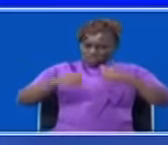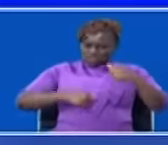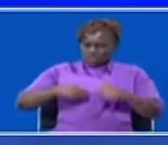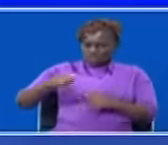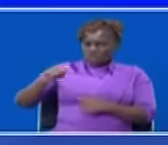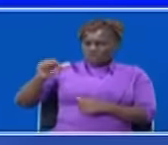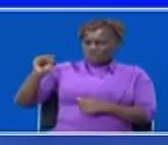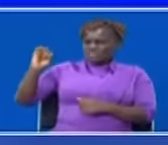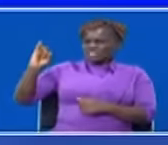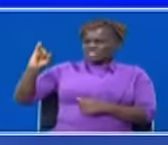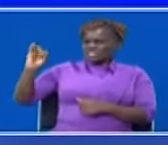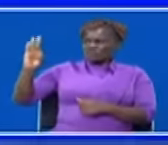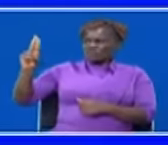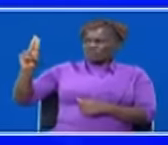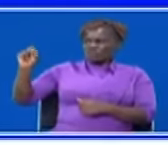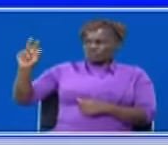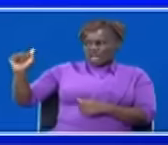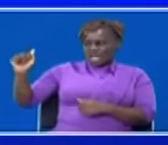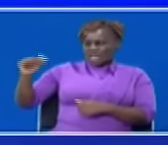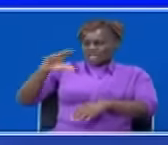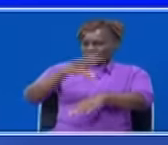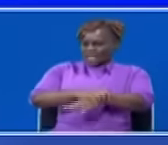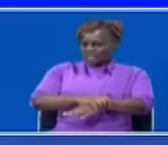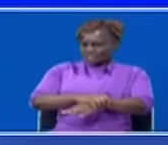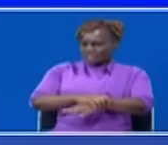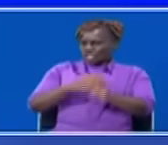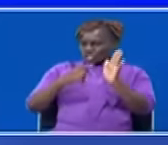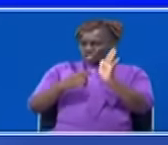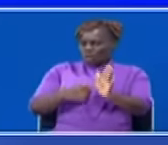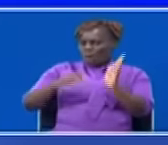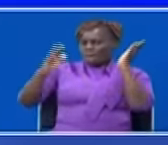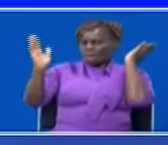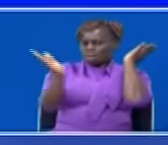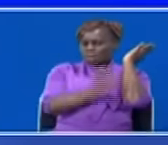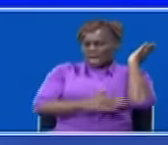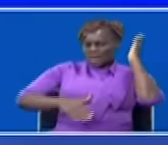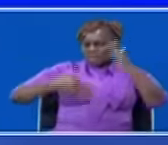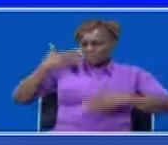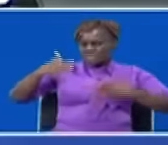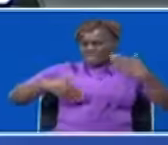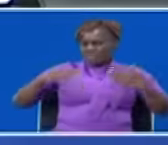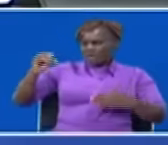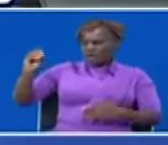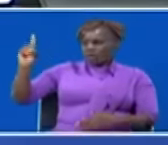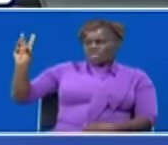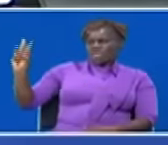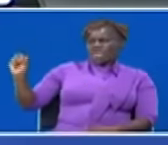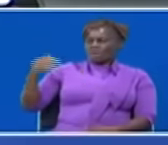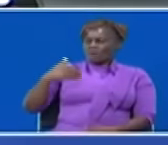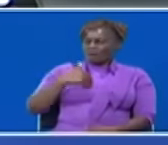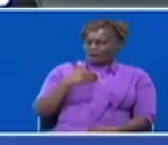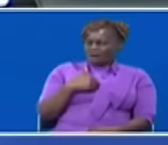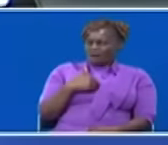Edwin Sifuna is an illustration of the bad manners in ODM that I have been committed to cleaning up.